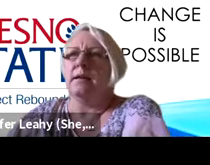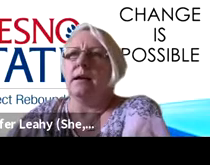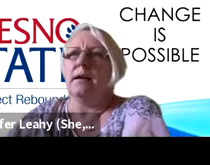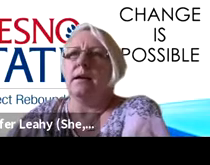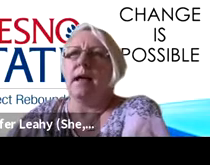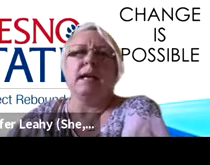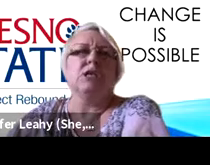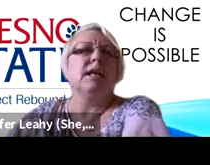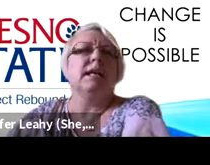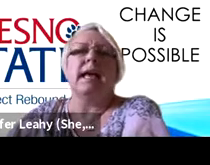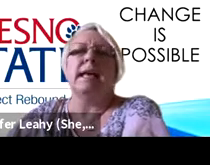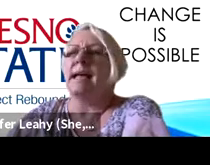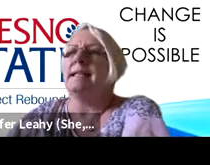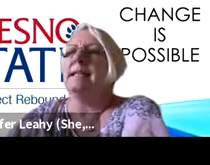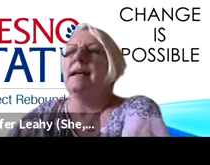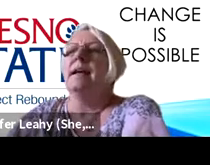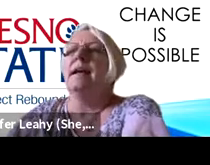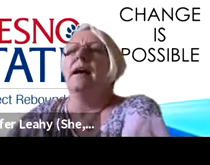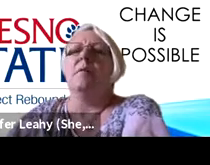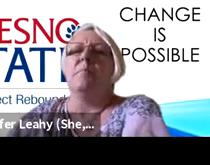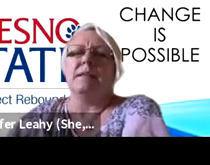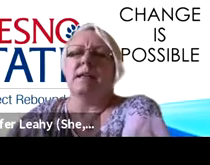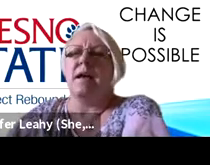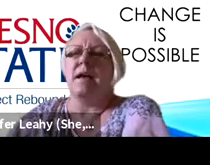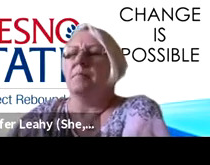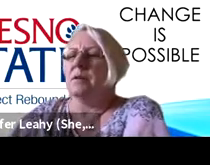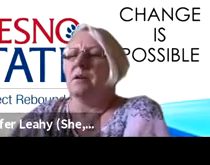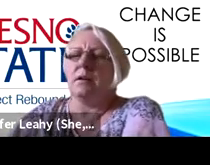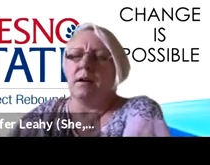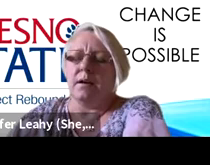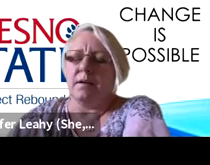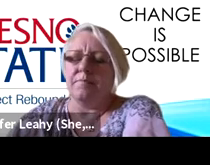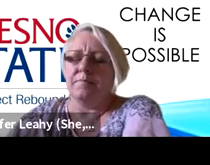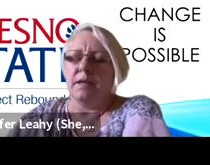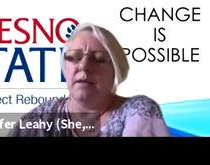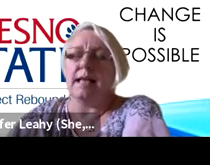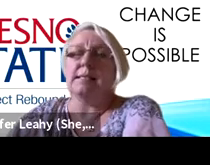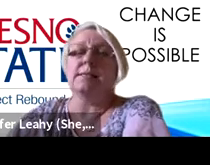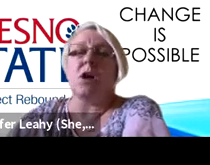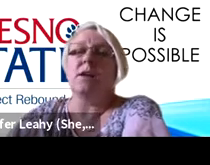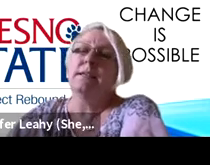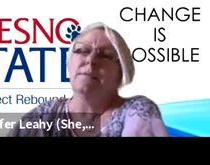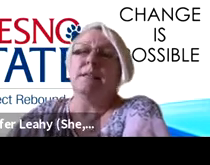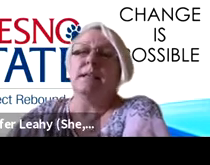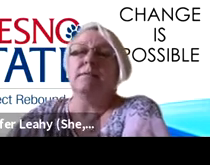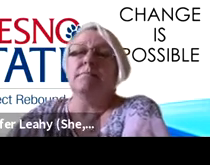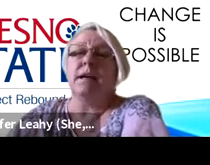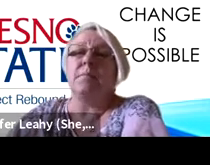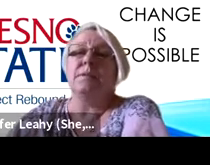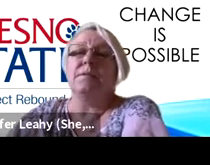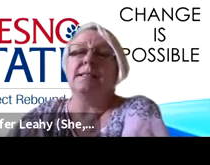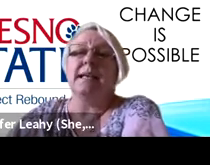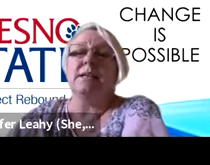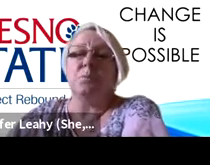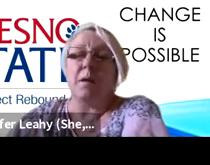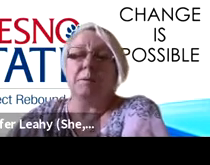my application in and done, by the time the classes start, and even then a couple